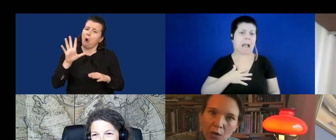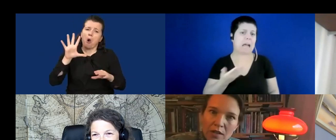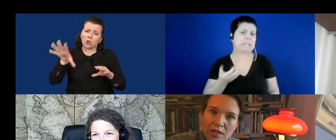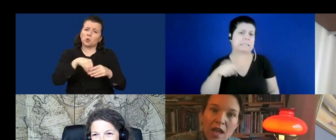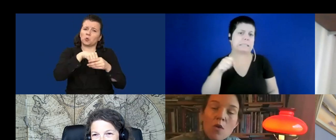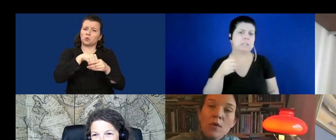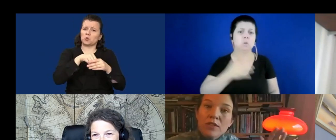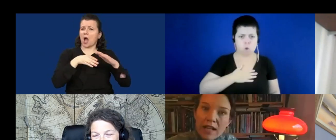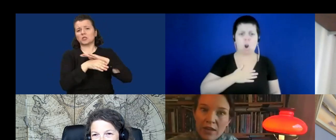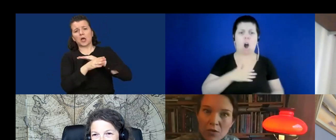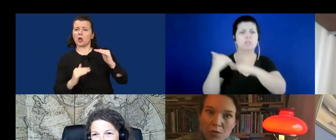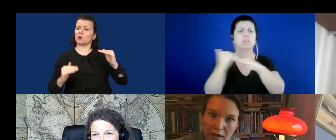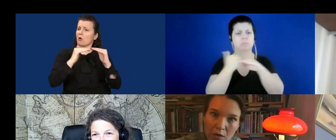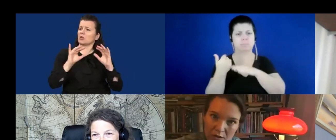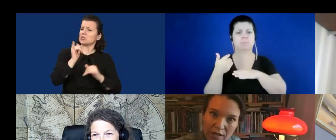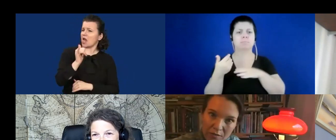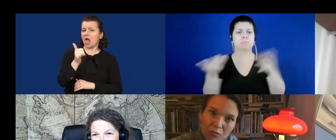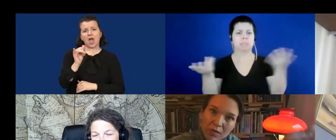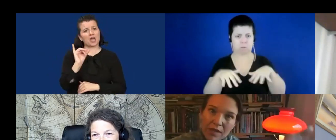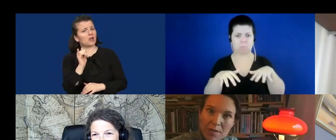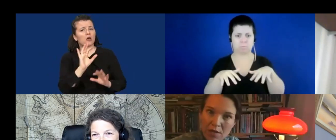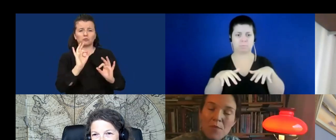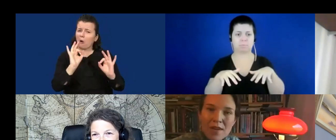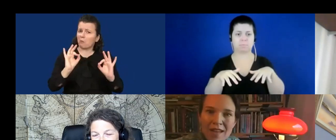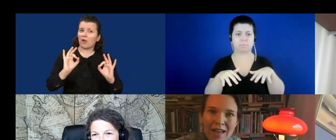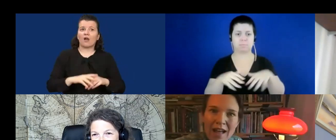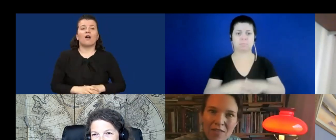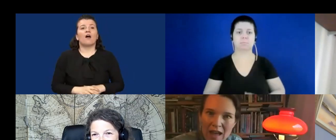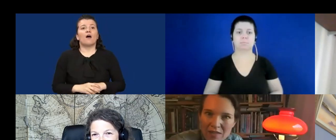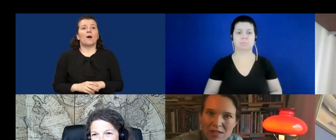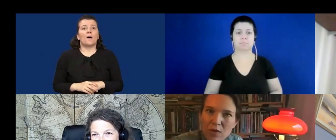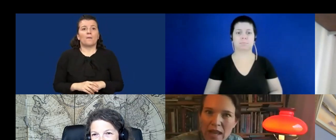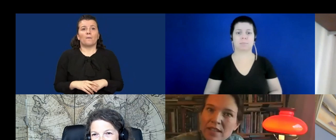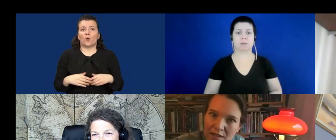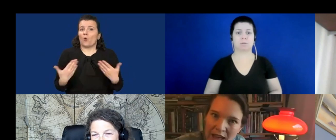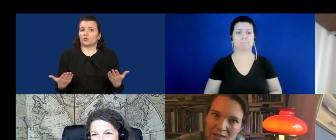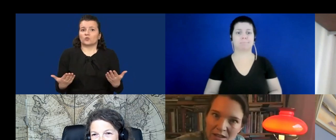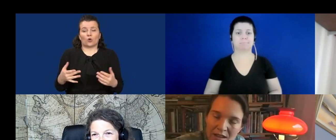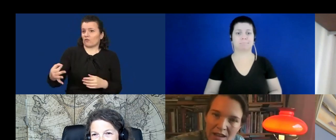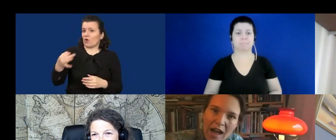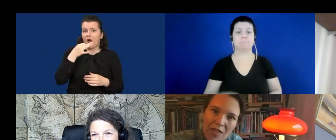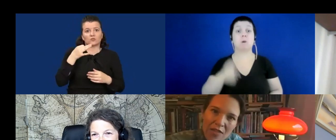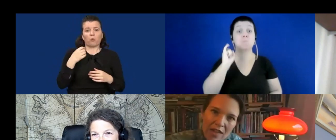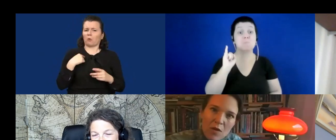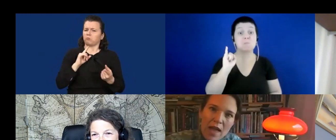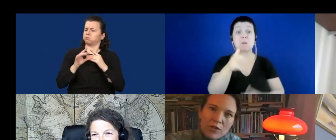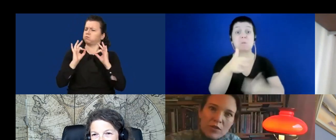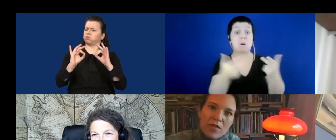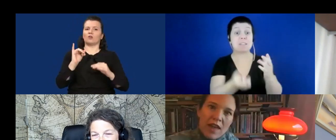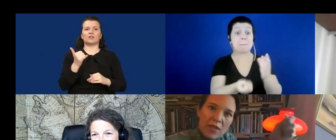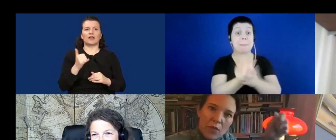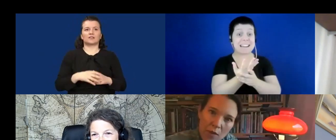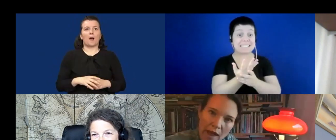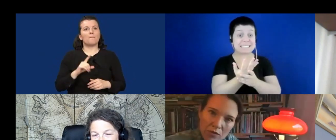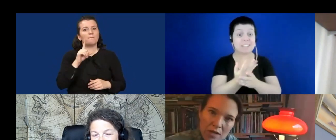we like equality. We will tell you when a question comes up that's related to that. And I think that we have to do